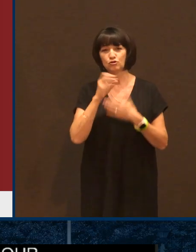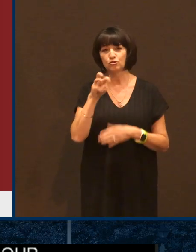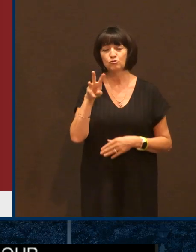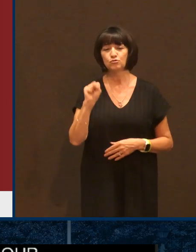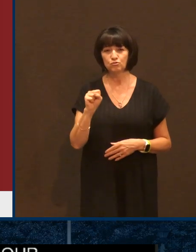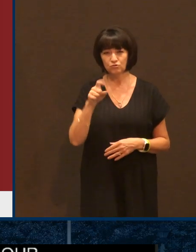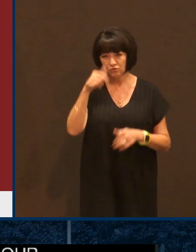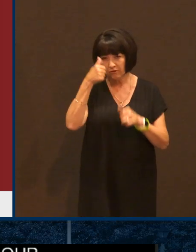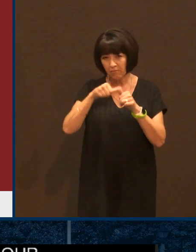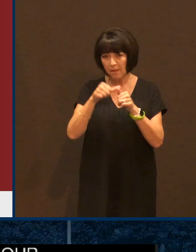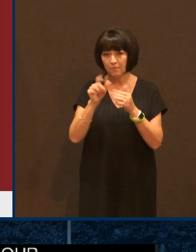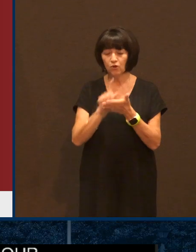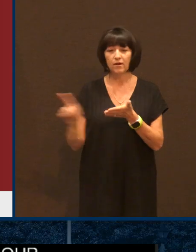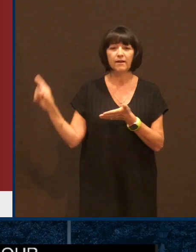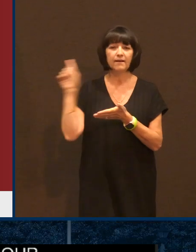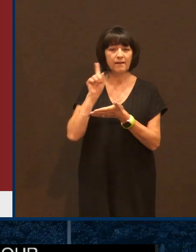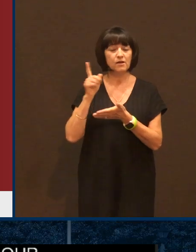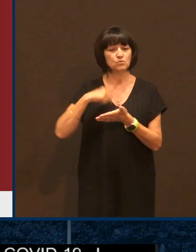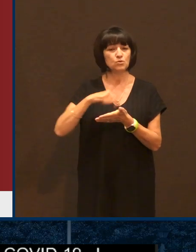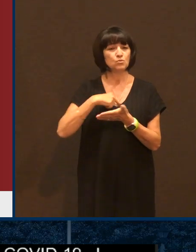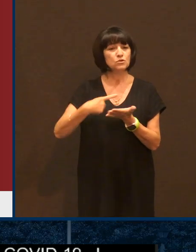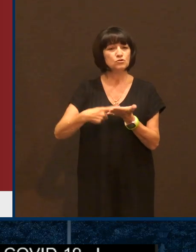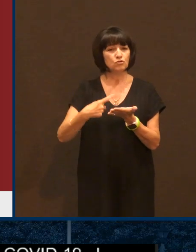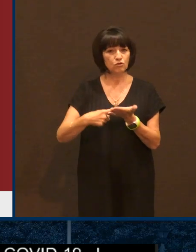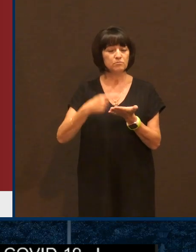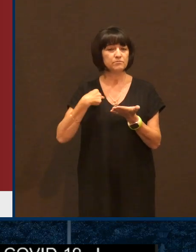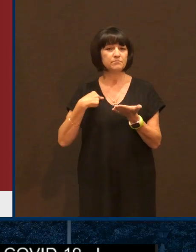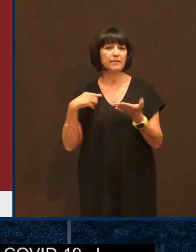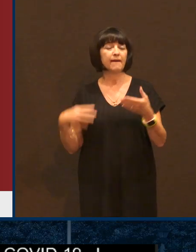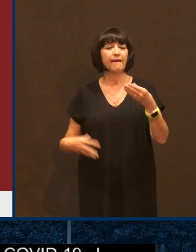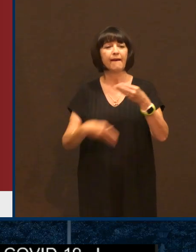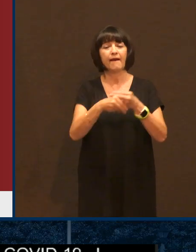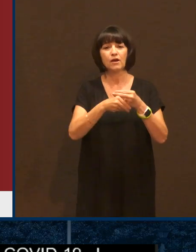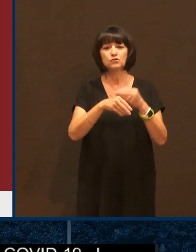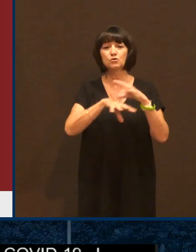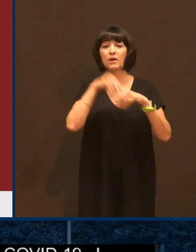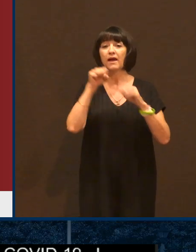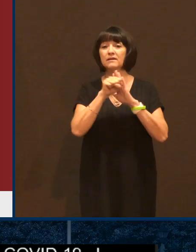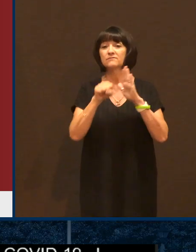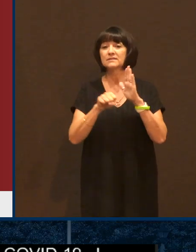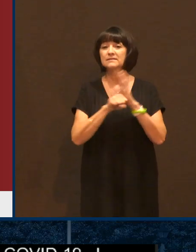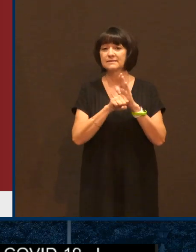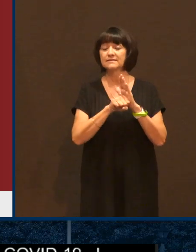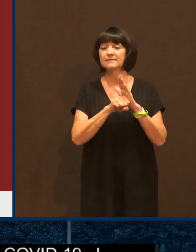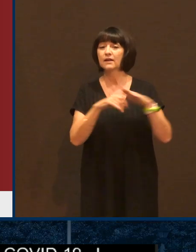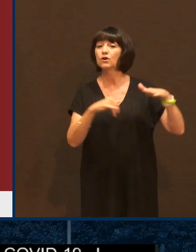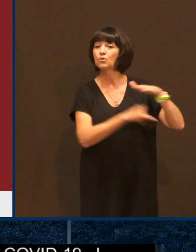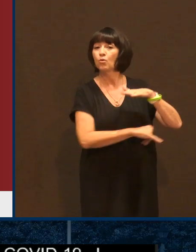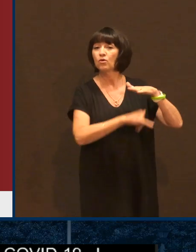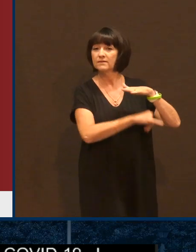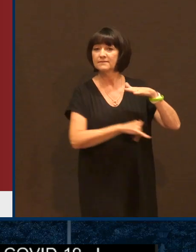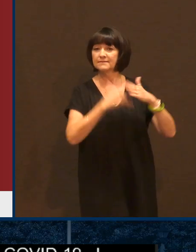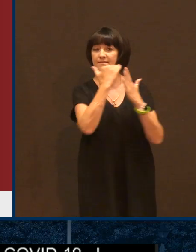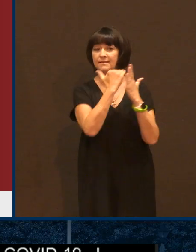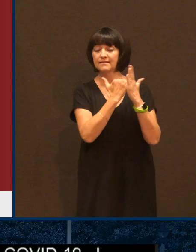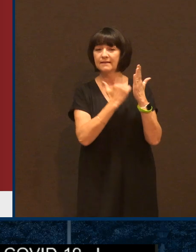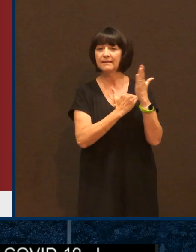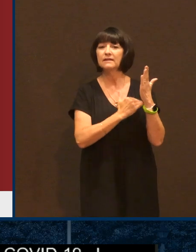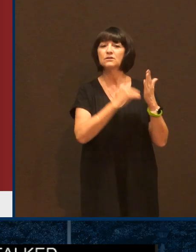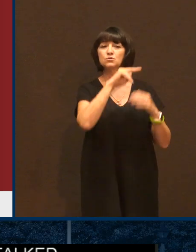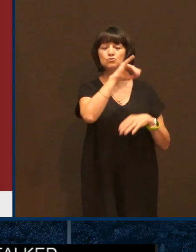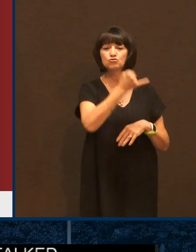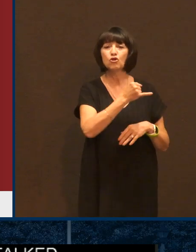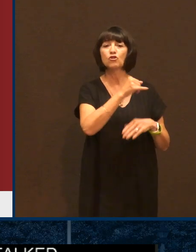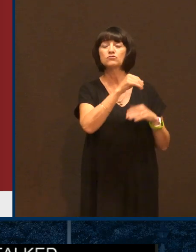about being added to the out-of-state quarantine list for the states of New Jersey, New York,